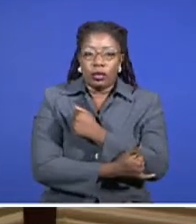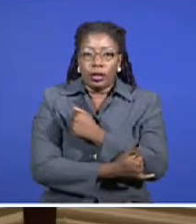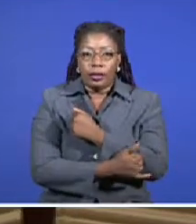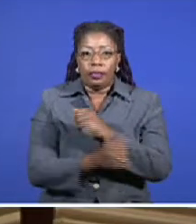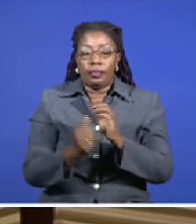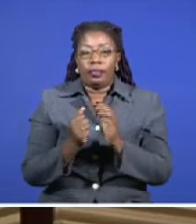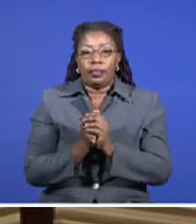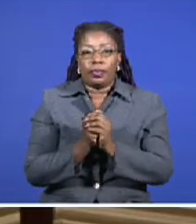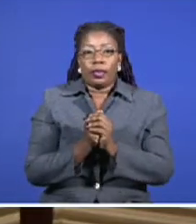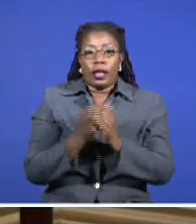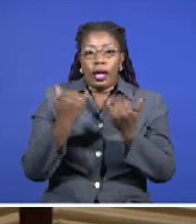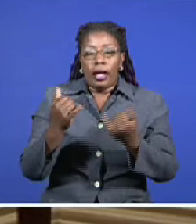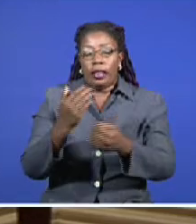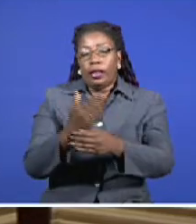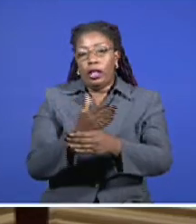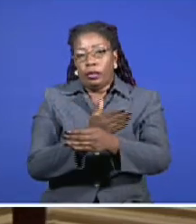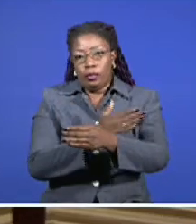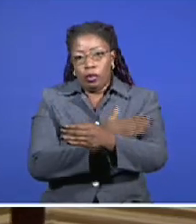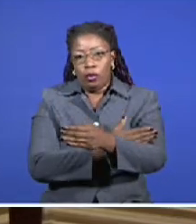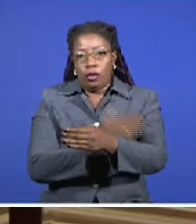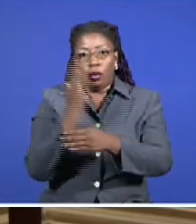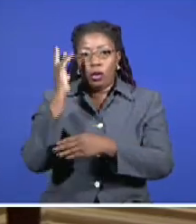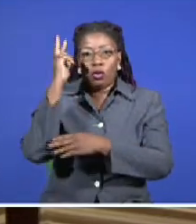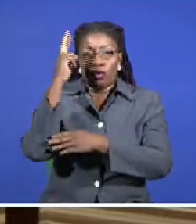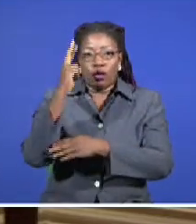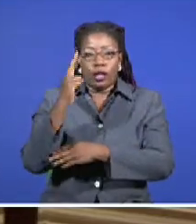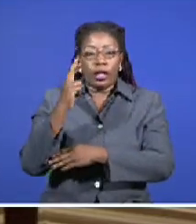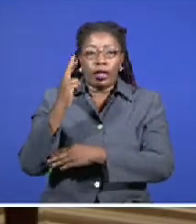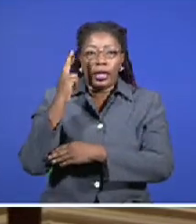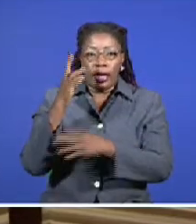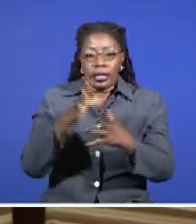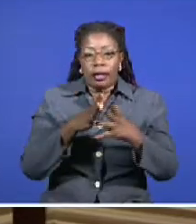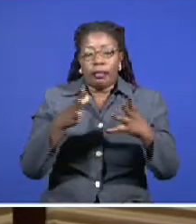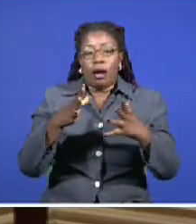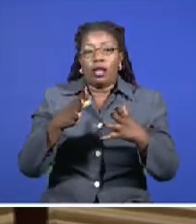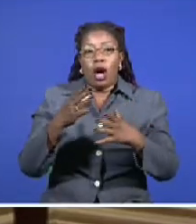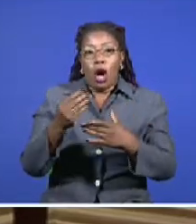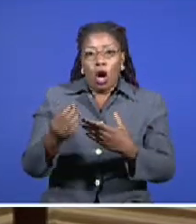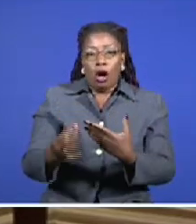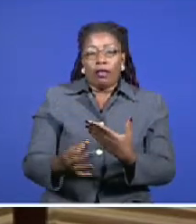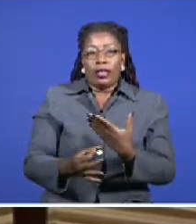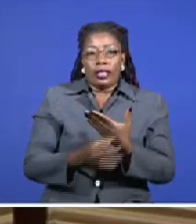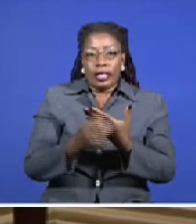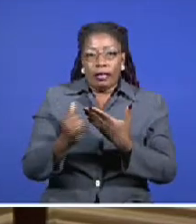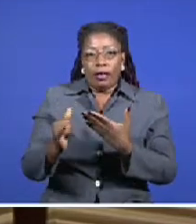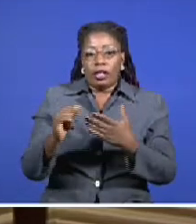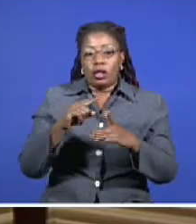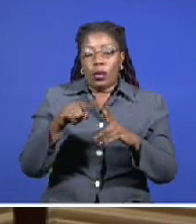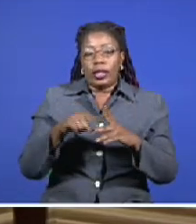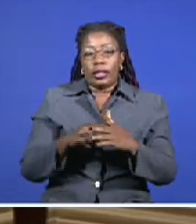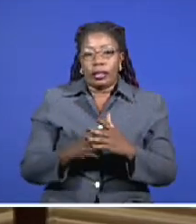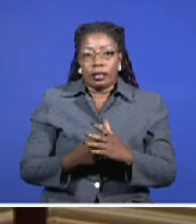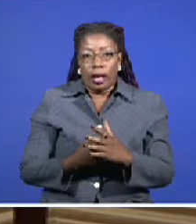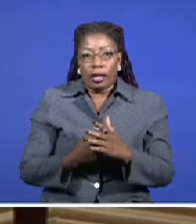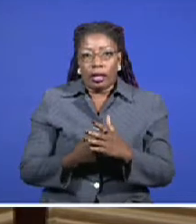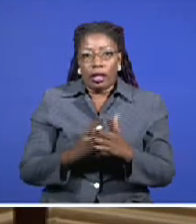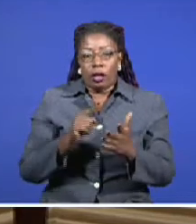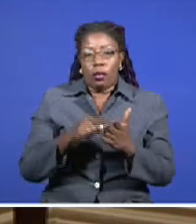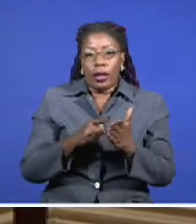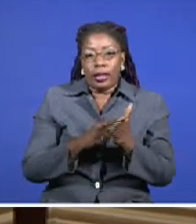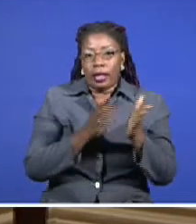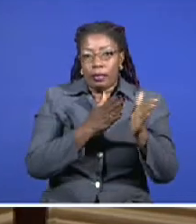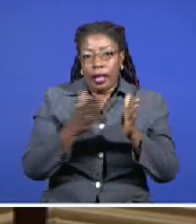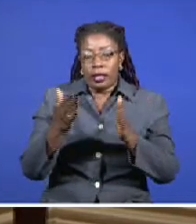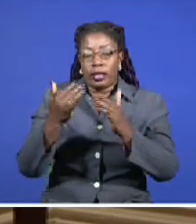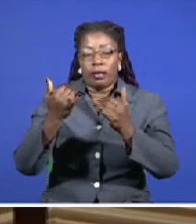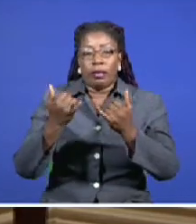the capital improvements will realize significant savings once implemented and once the plants have been